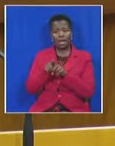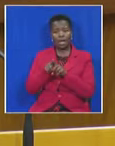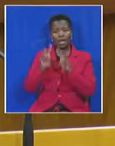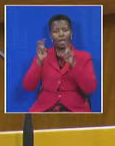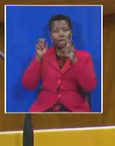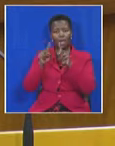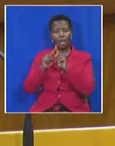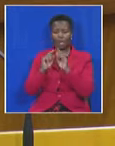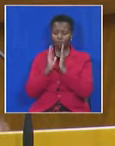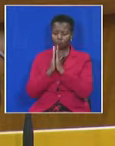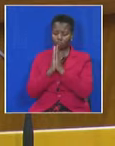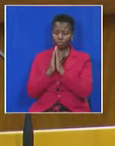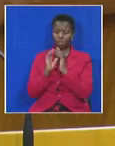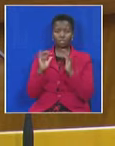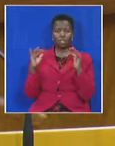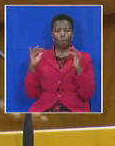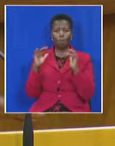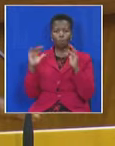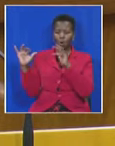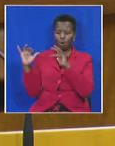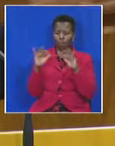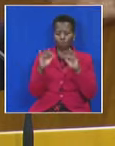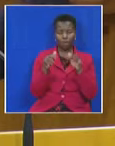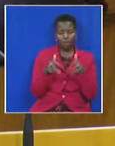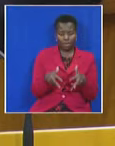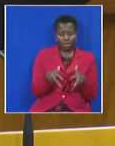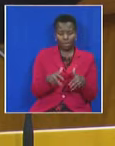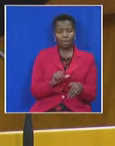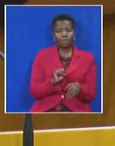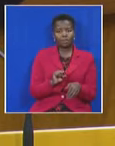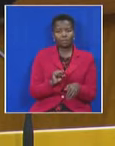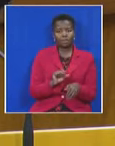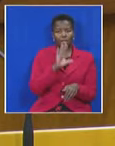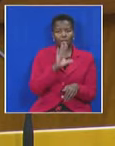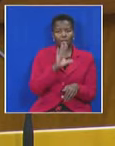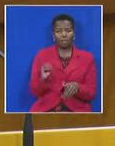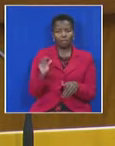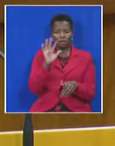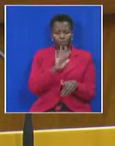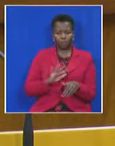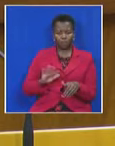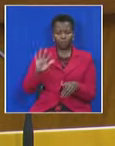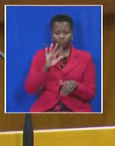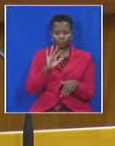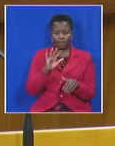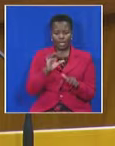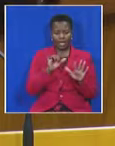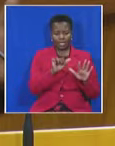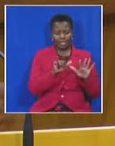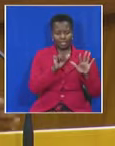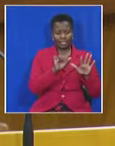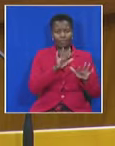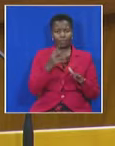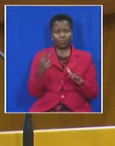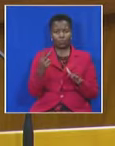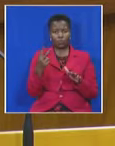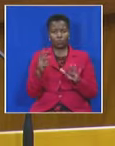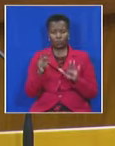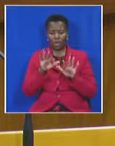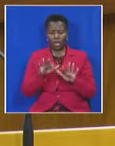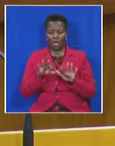fugitives from religious wars, arrived here over between 1652 and